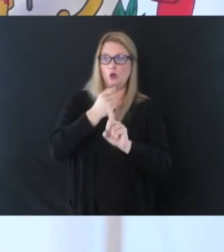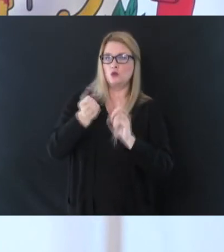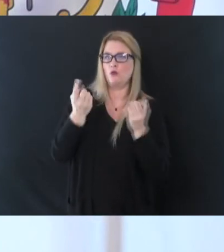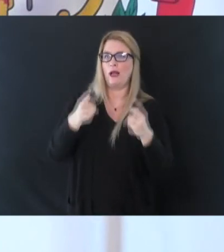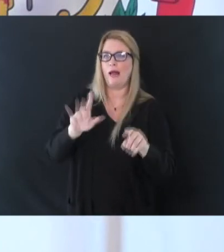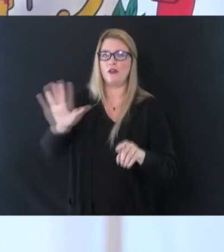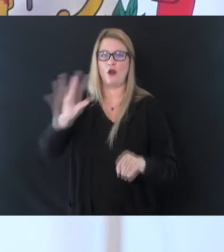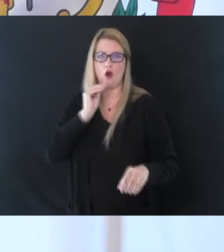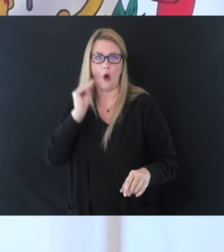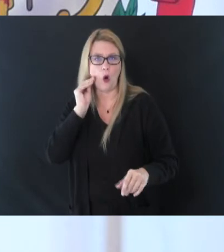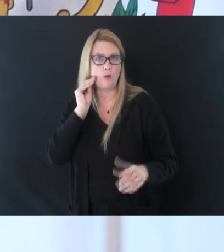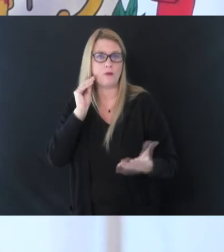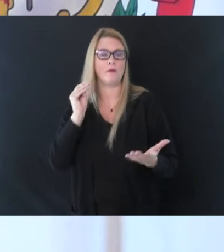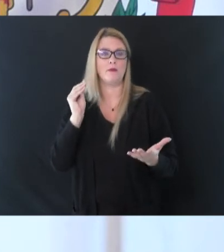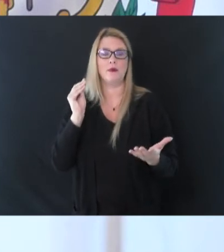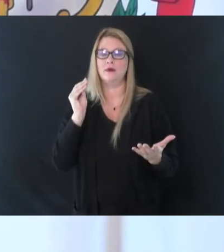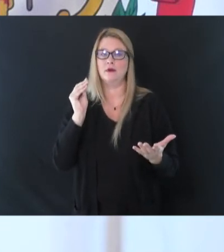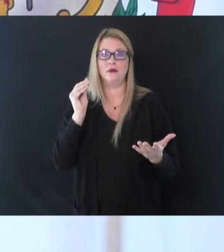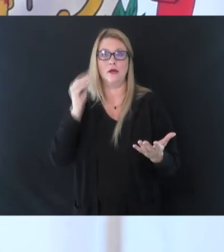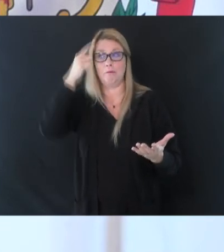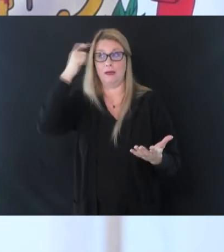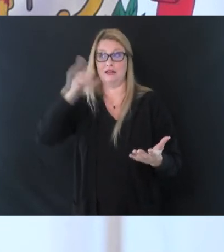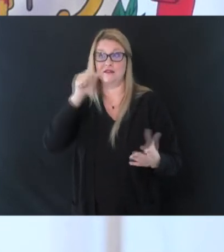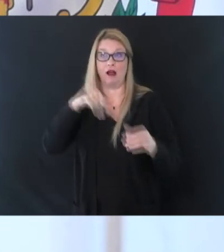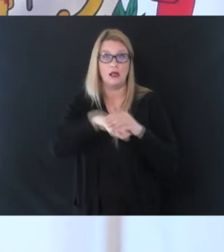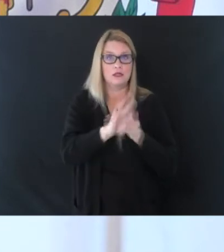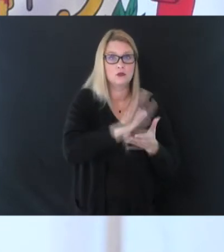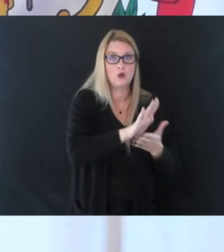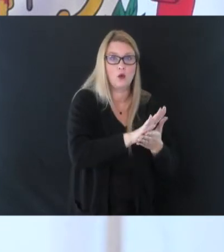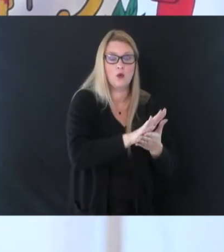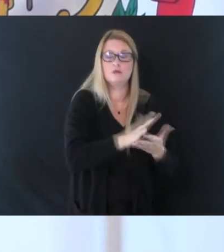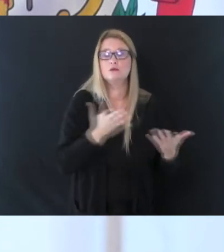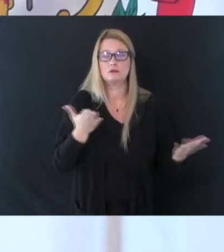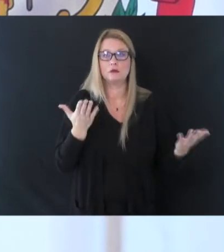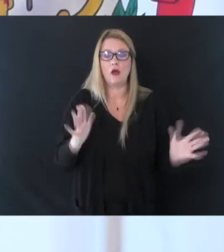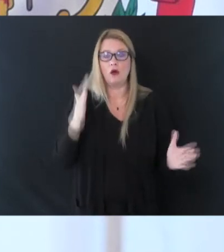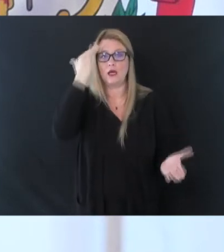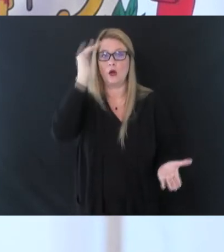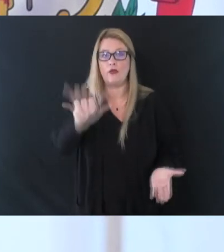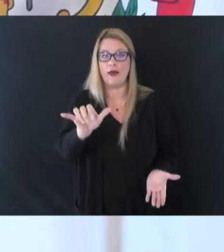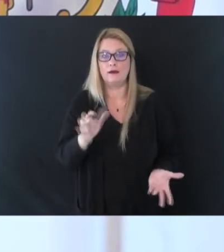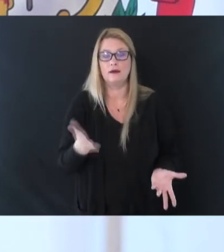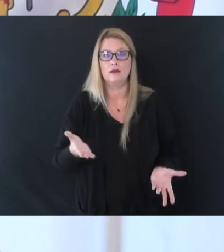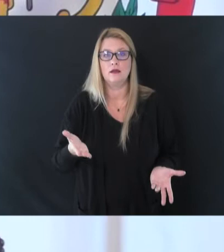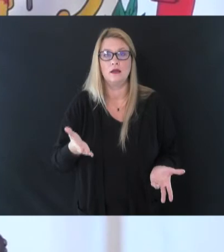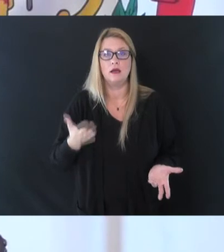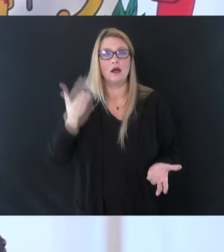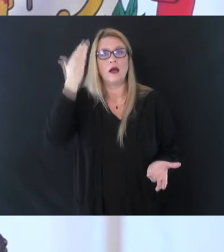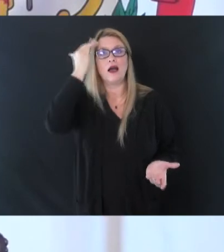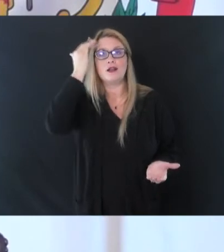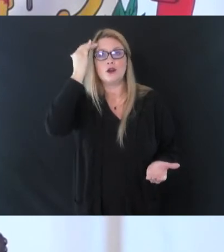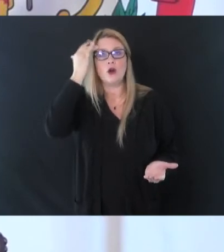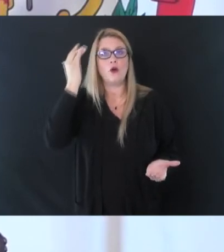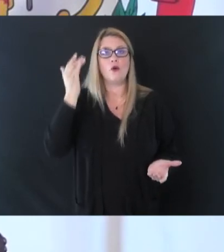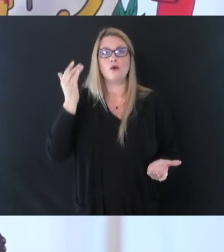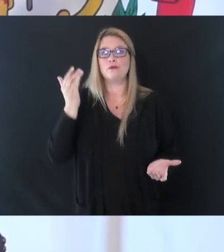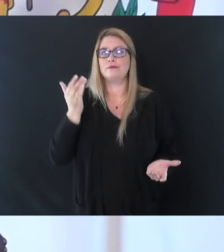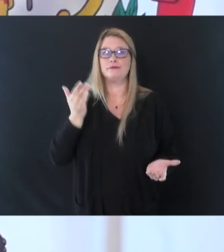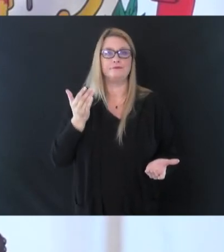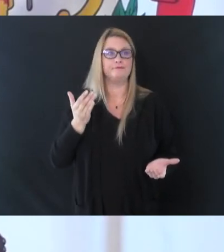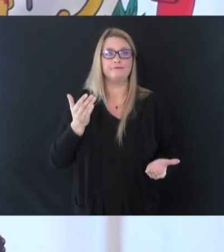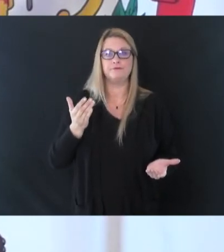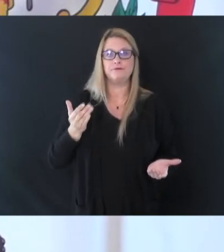that can be happening maybe, if we don't go to school. I know from the standpoint of how